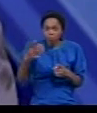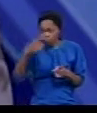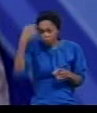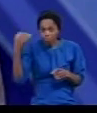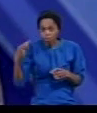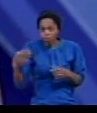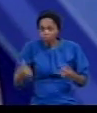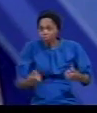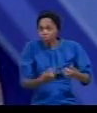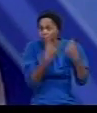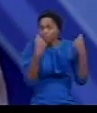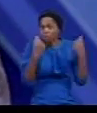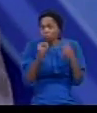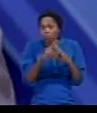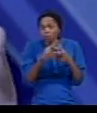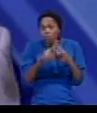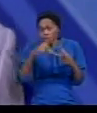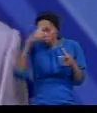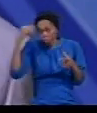Because of problems?